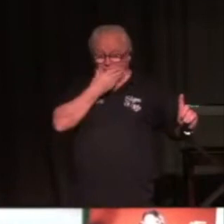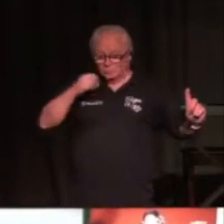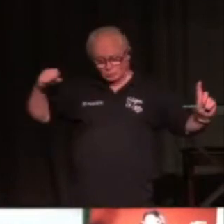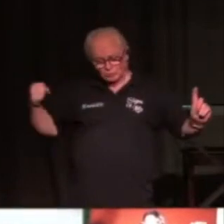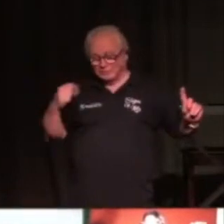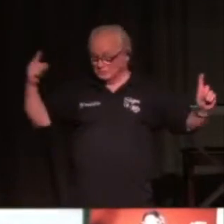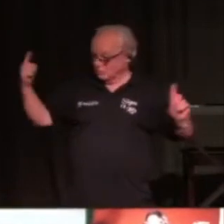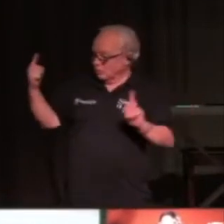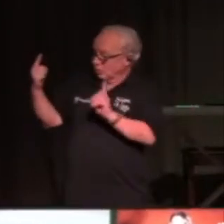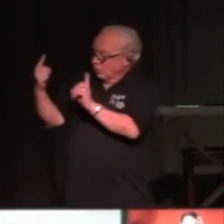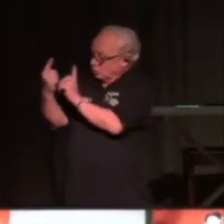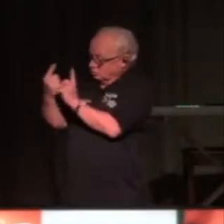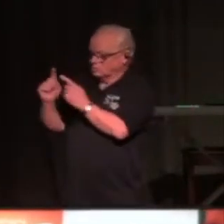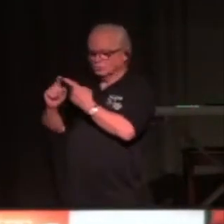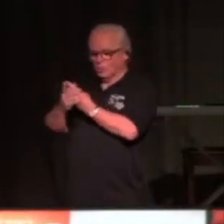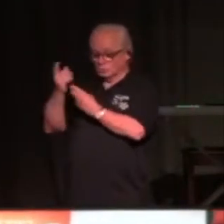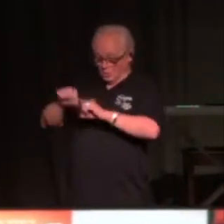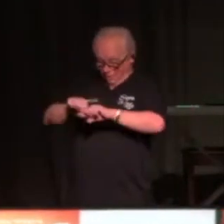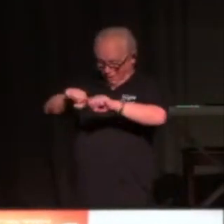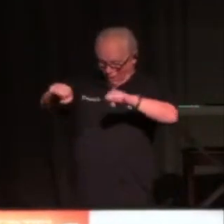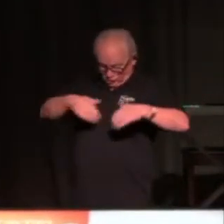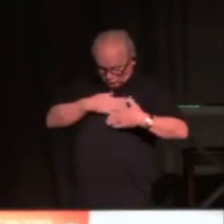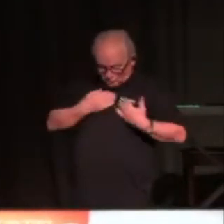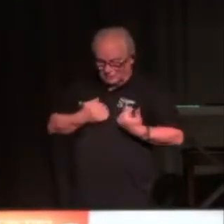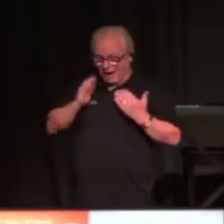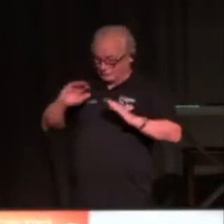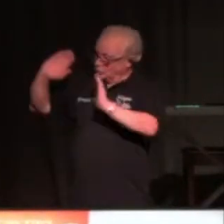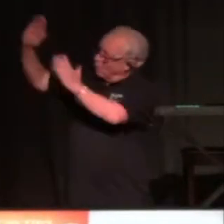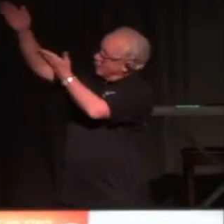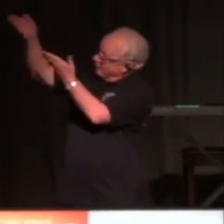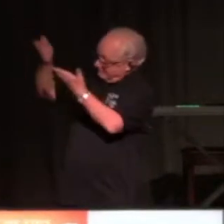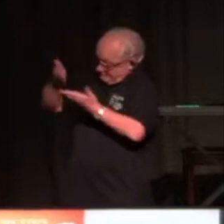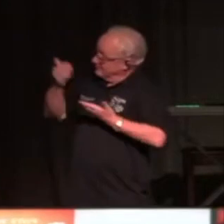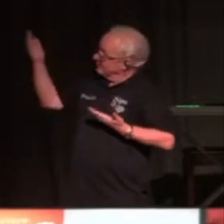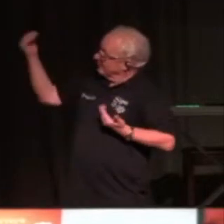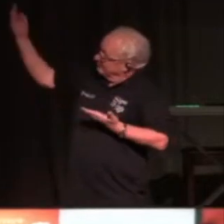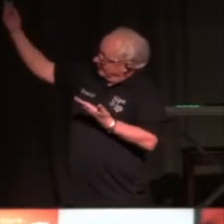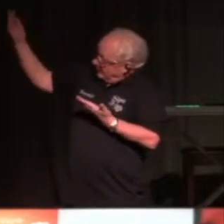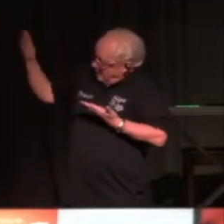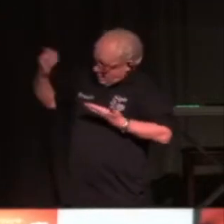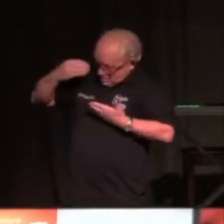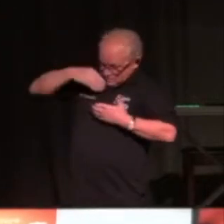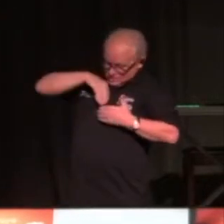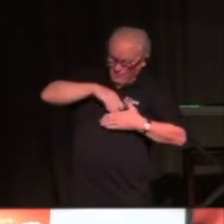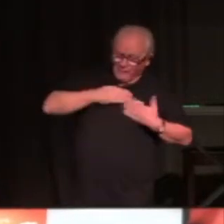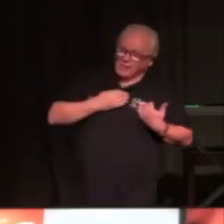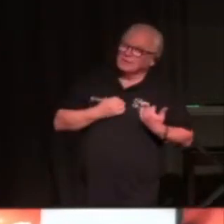Our hearts have to be an open door to welcome him, to dine and dialogue with us.